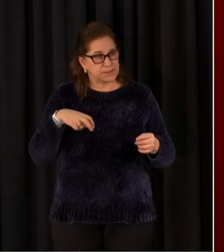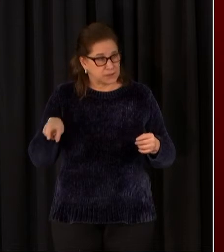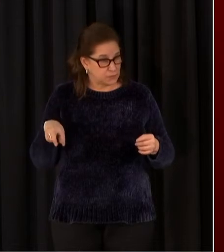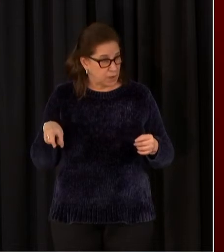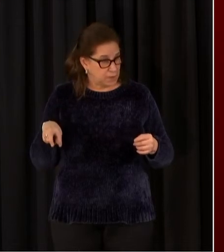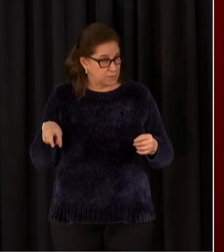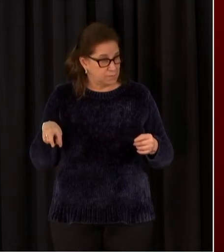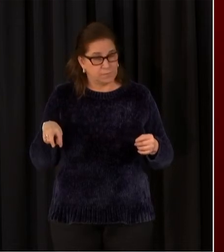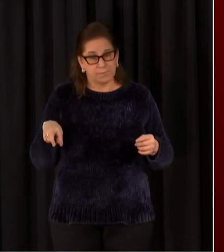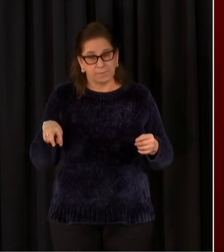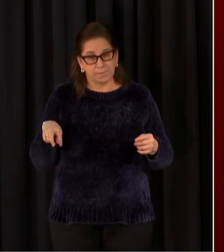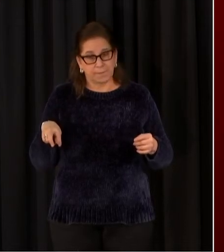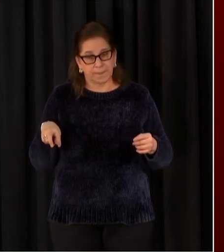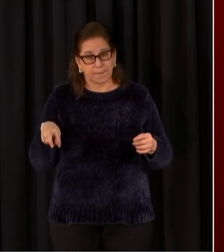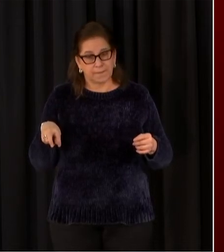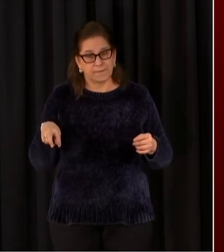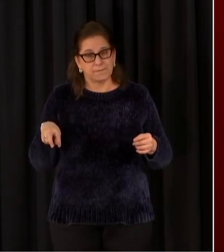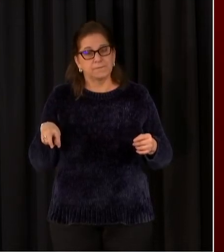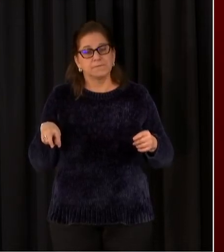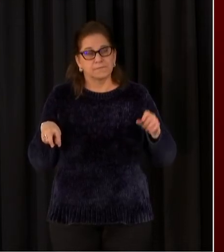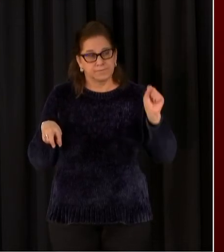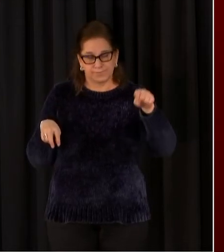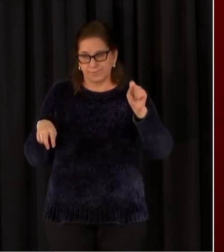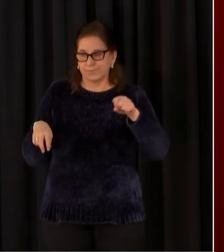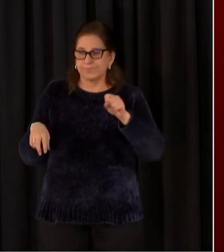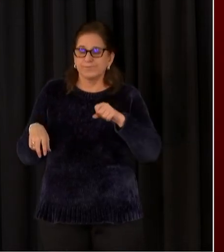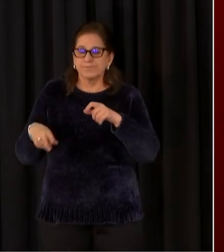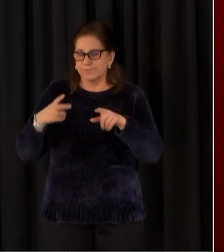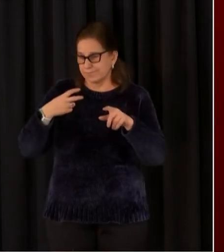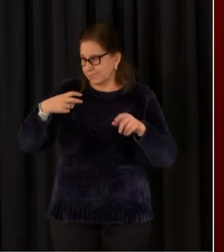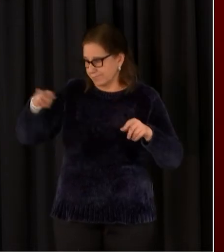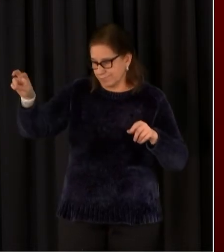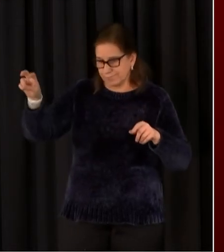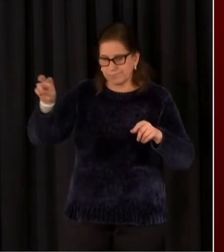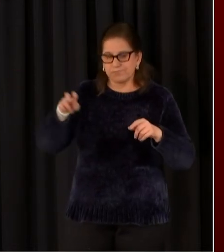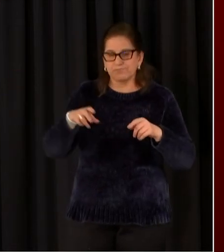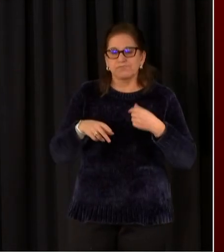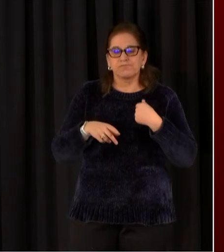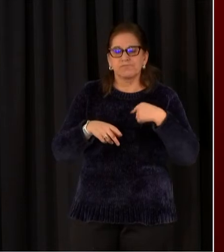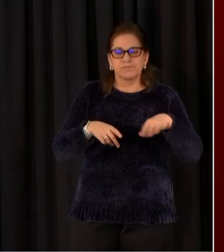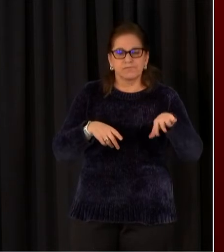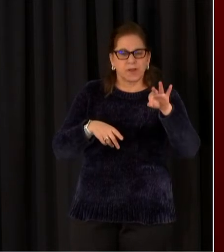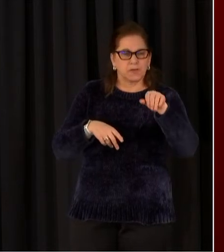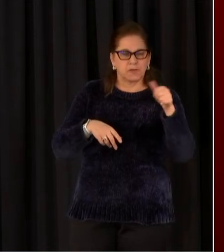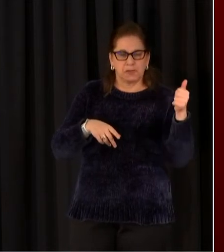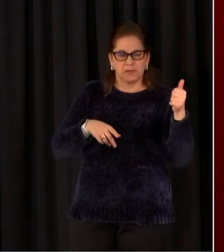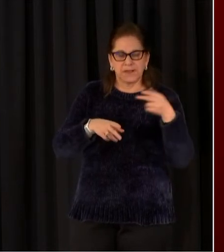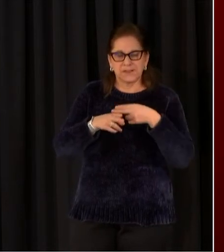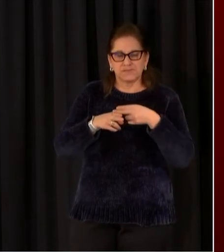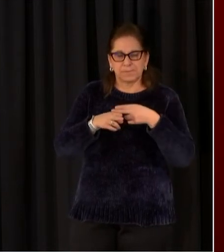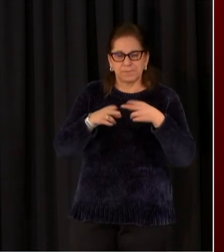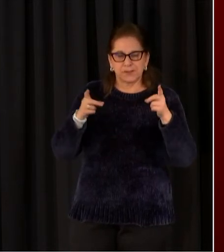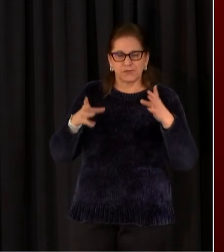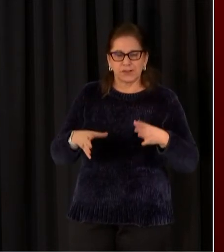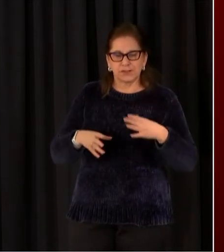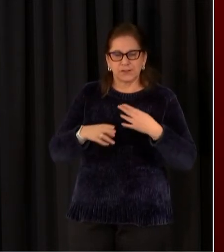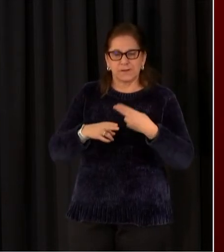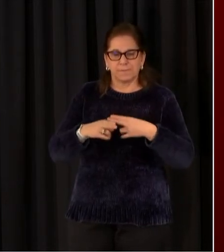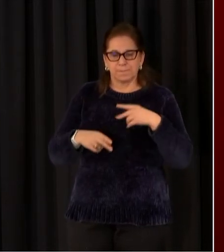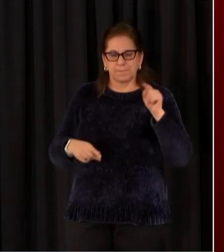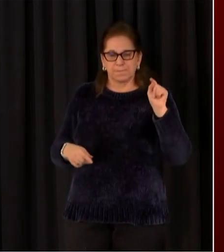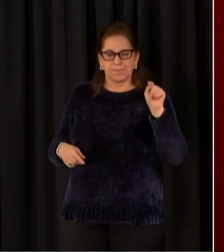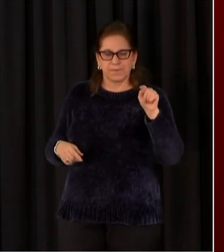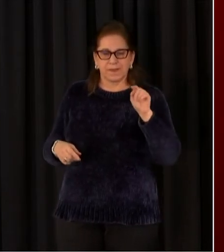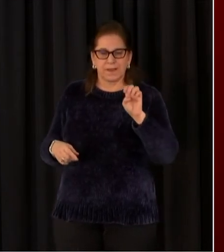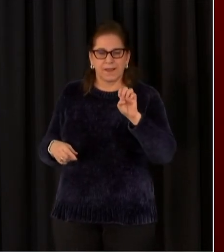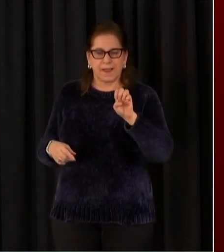is Everett Lott, and we will be posting the vacancy for DDOT director, and we